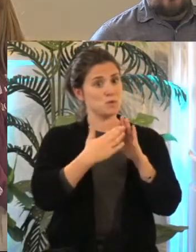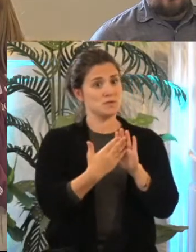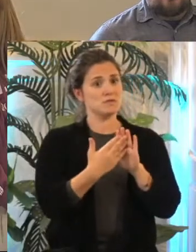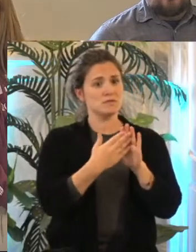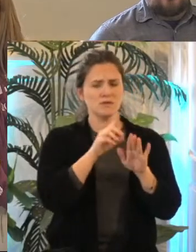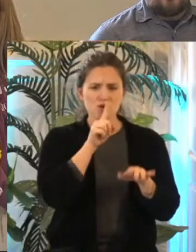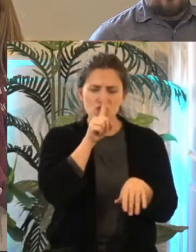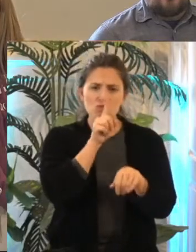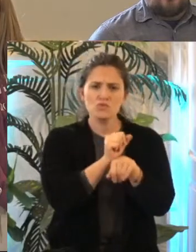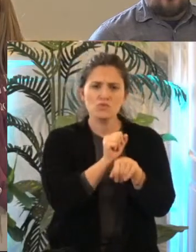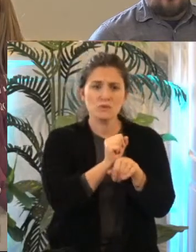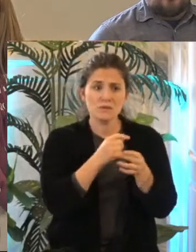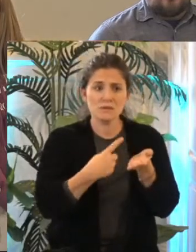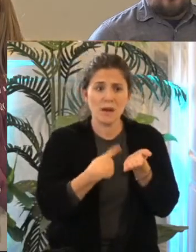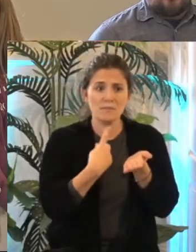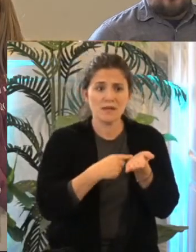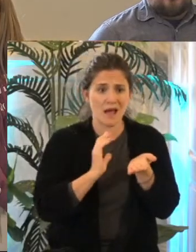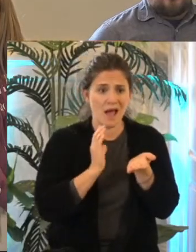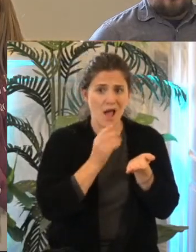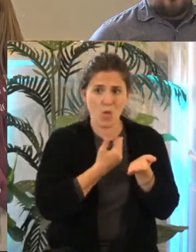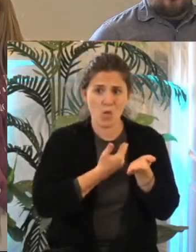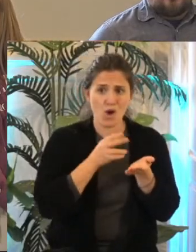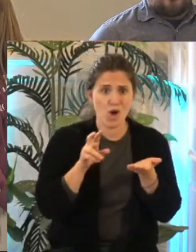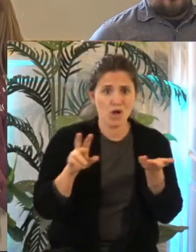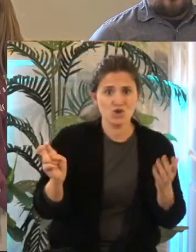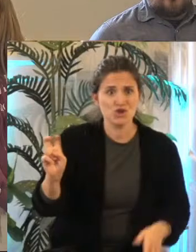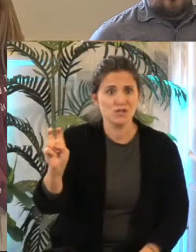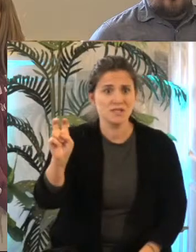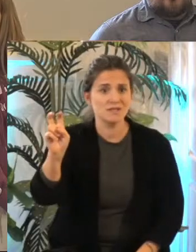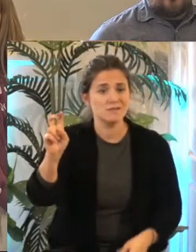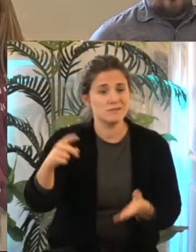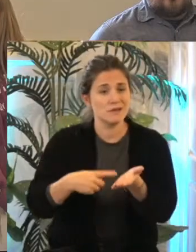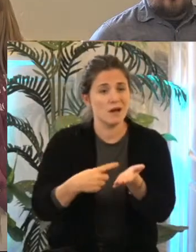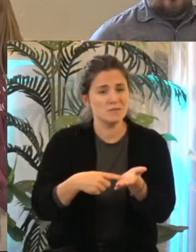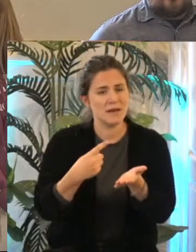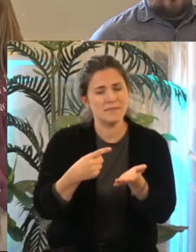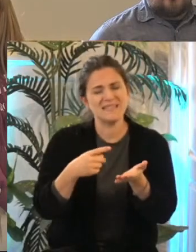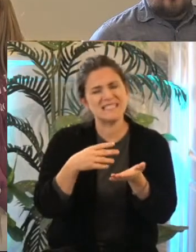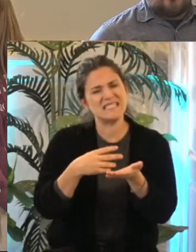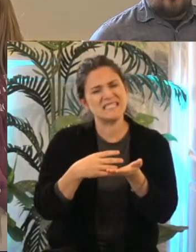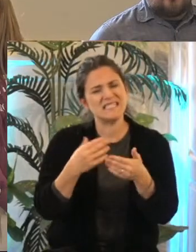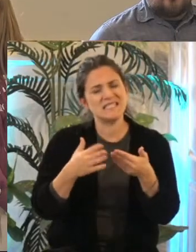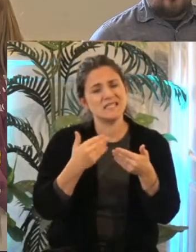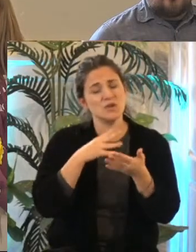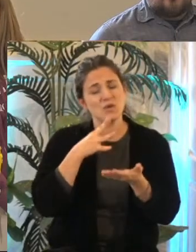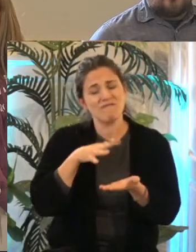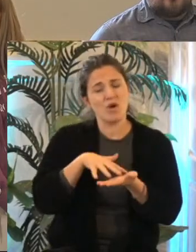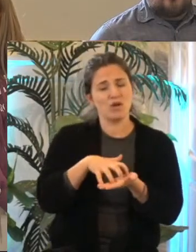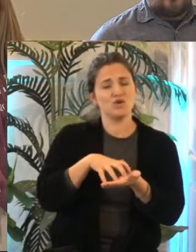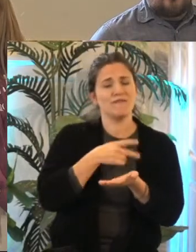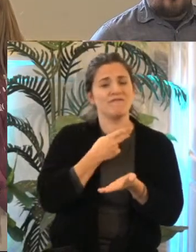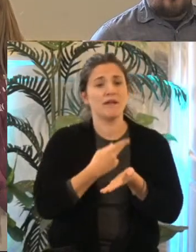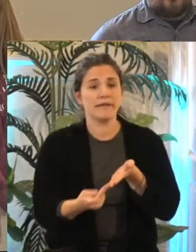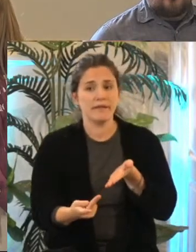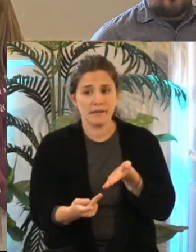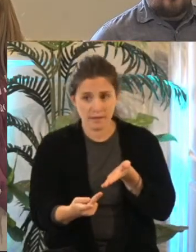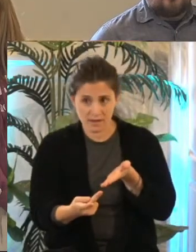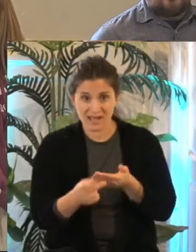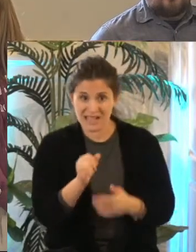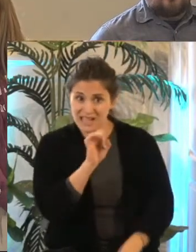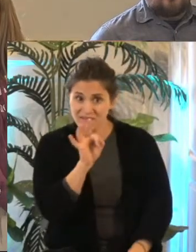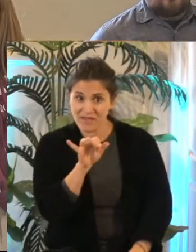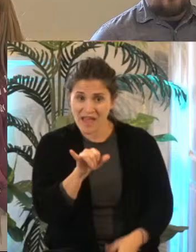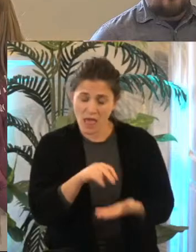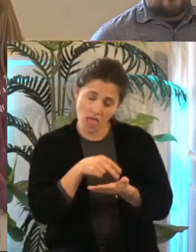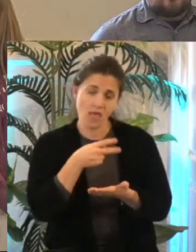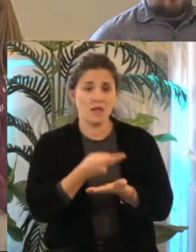sometimes in the course of trying to live these ideals, we sometimes falter and fail. And when we do, it's really important that